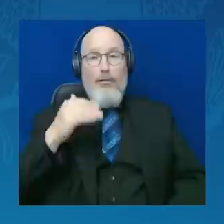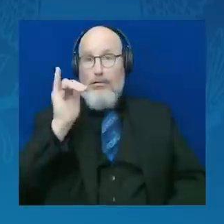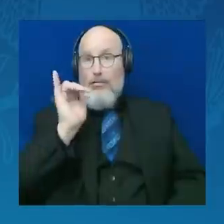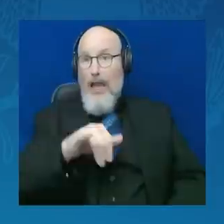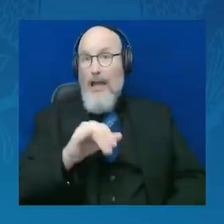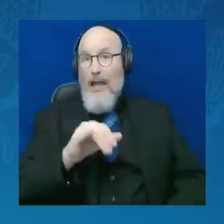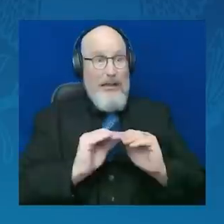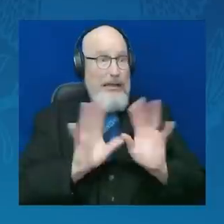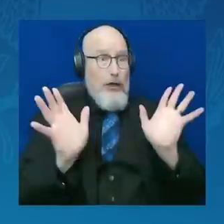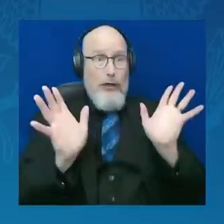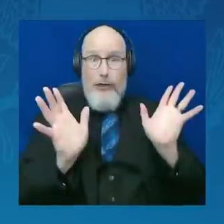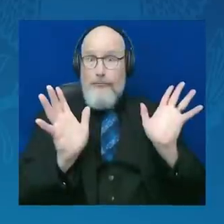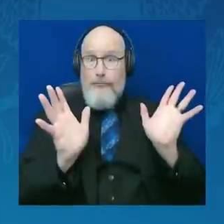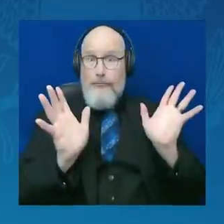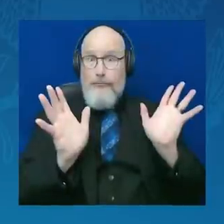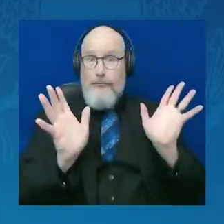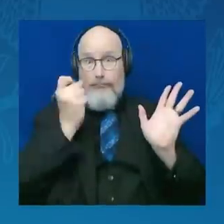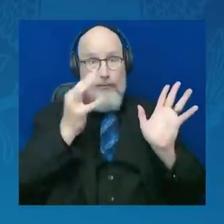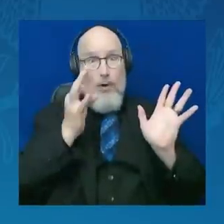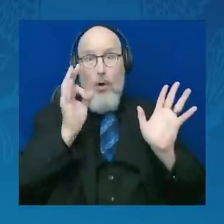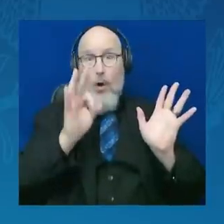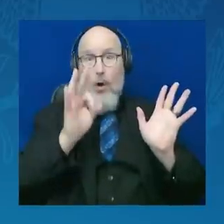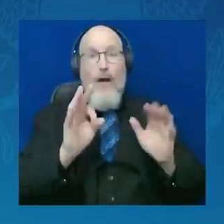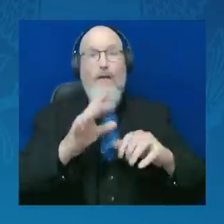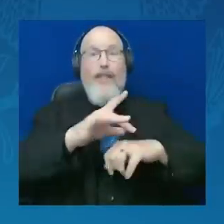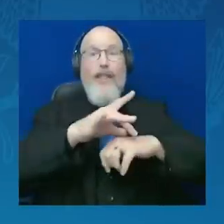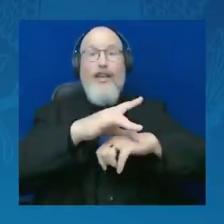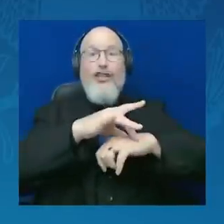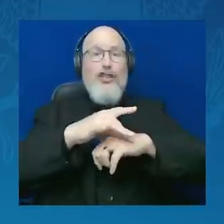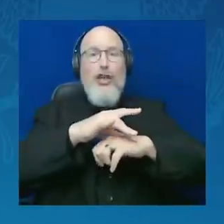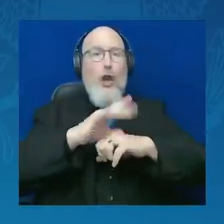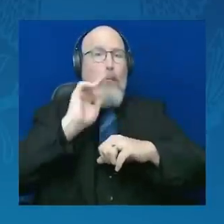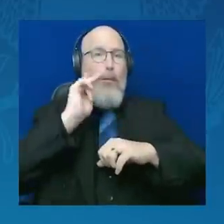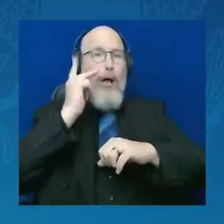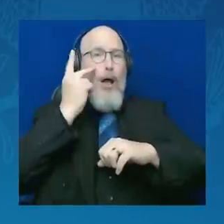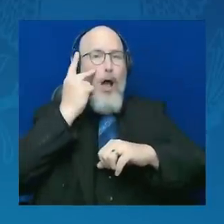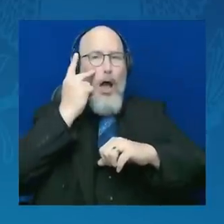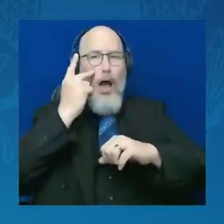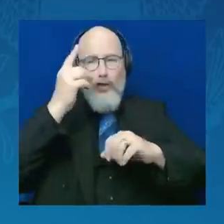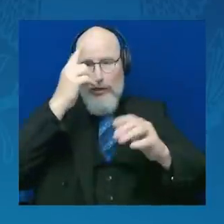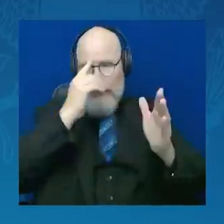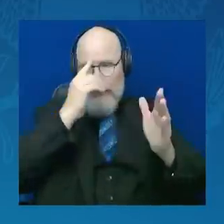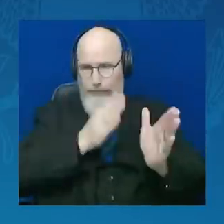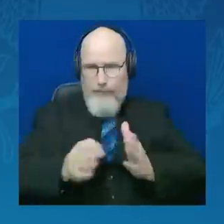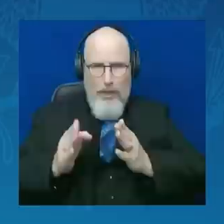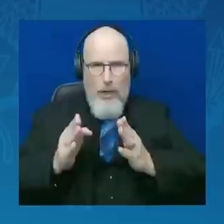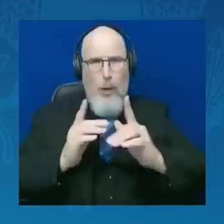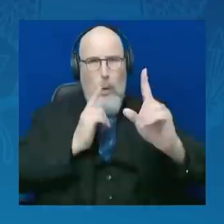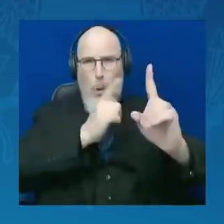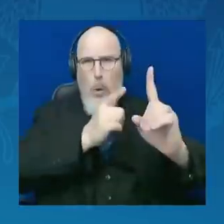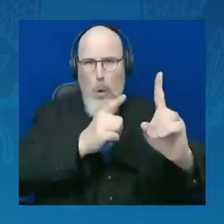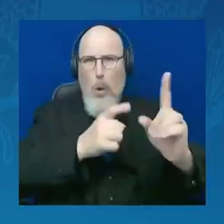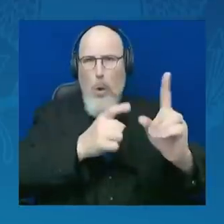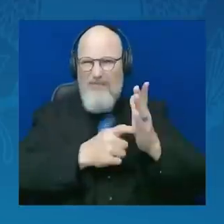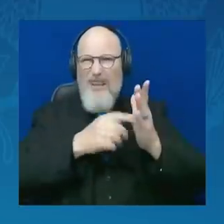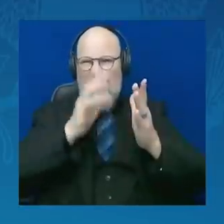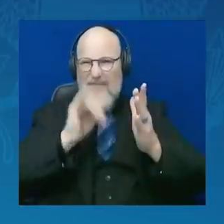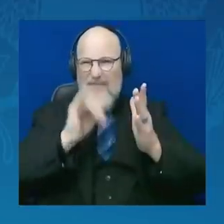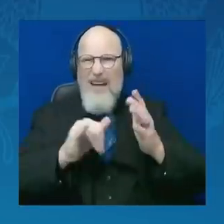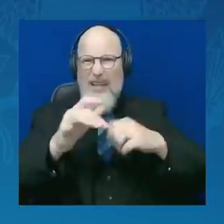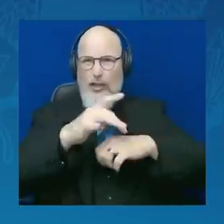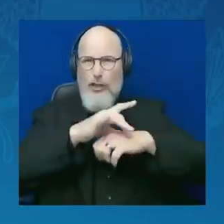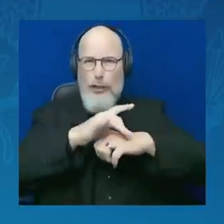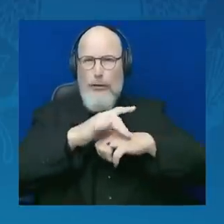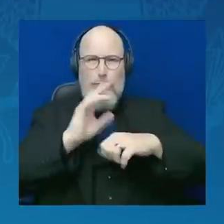the geopolitics of strategic goals that have to be achieved by this geopolitics and by the three worlds. This is the understanding of the